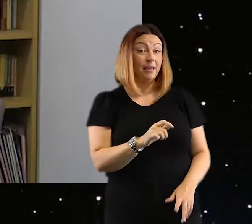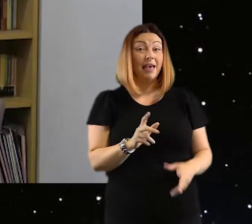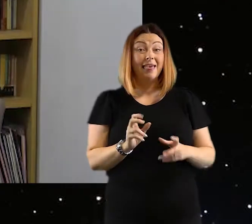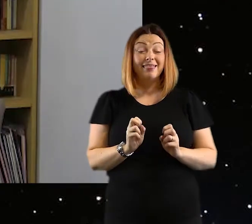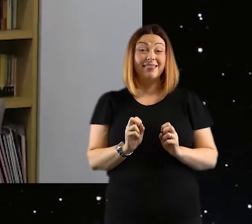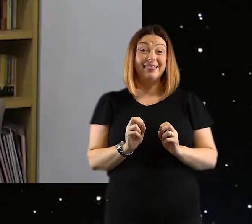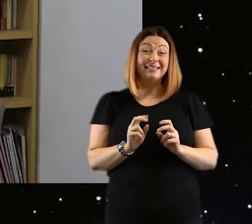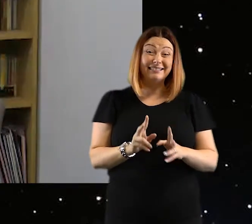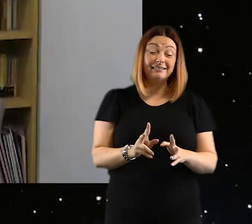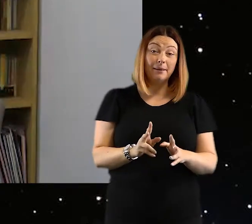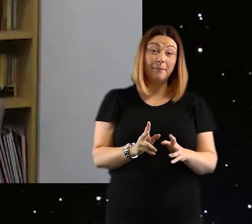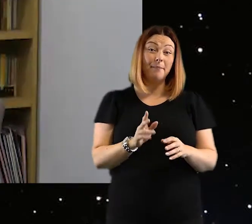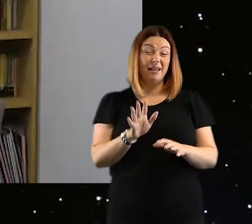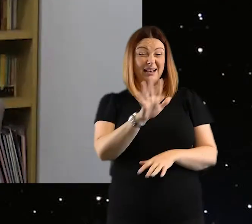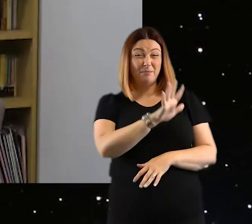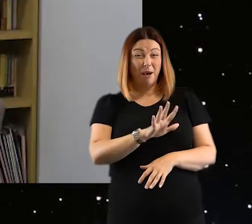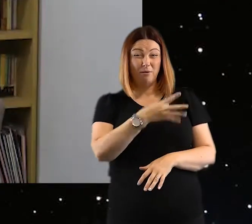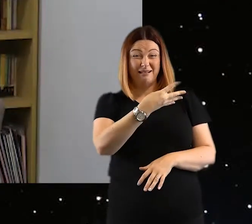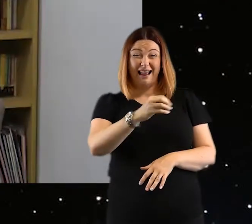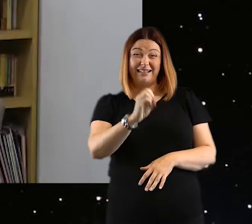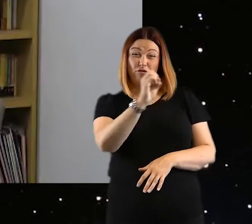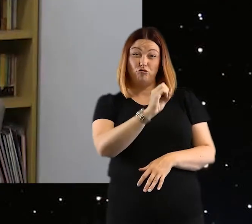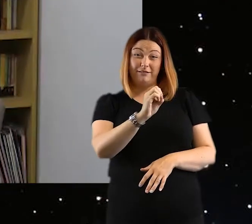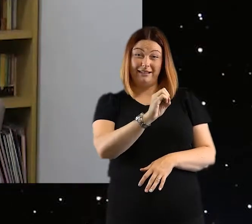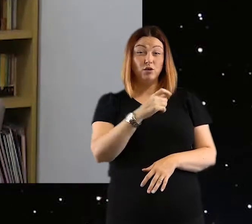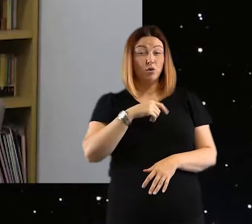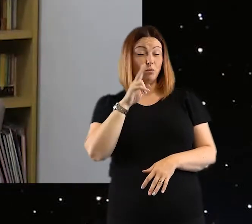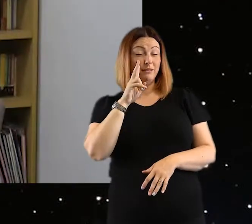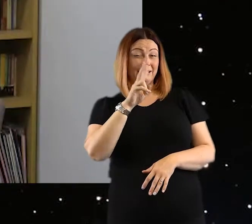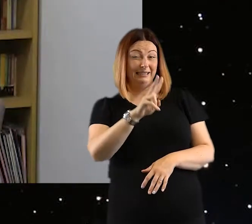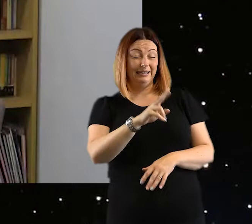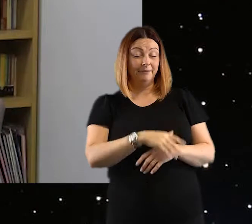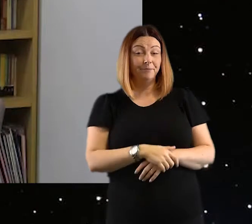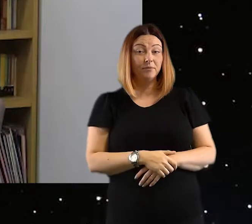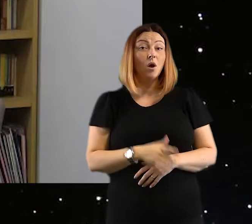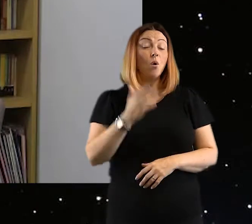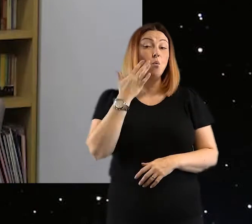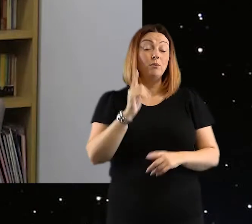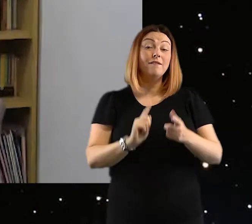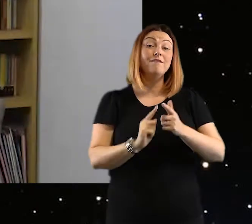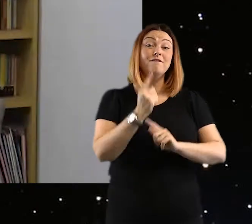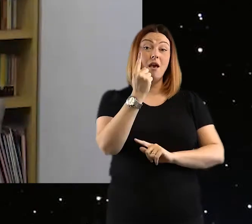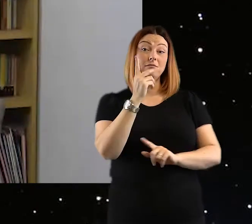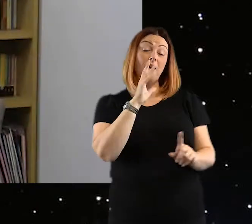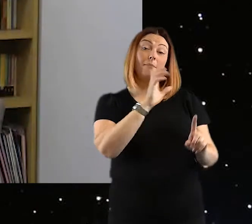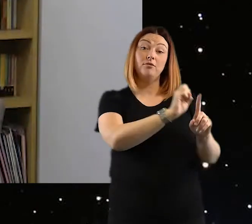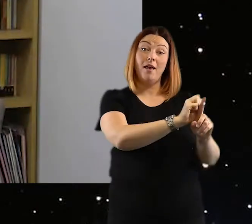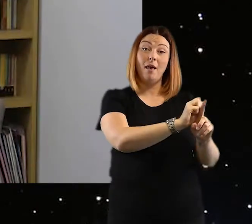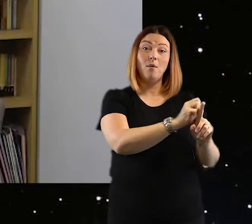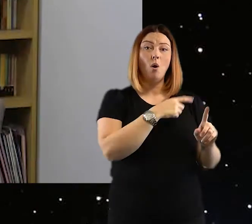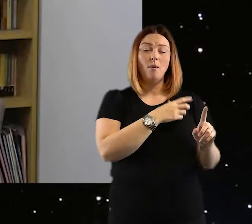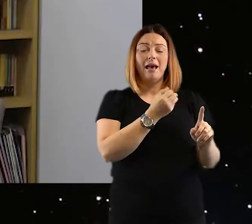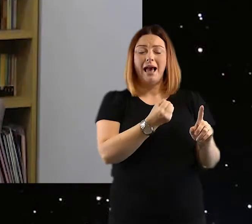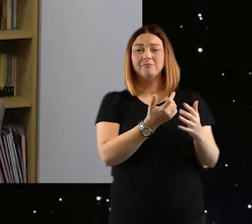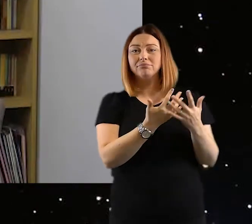is orientated essentially almost very close to 90 degrees to us. So we see transits from all 7. So when it was first observed, there